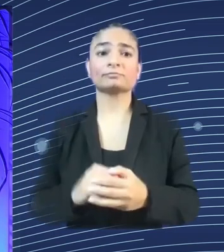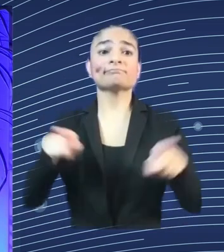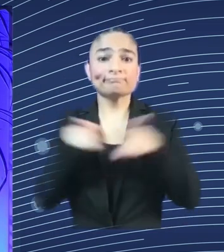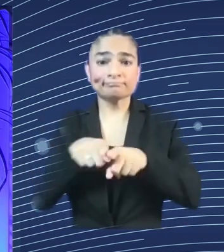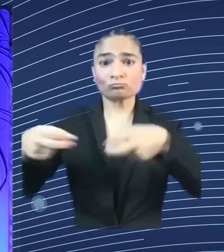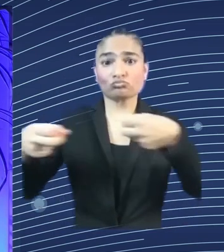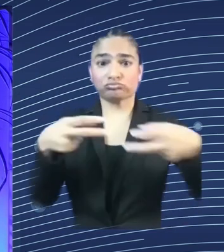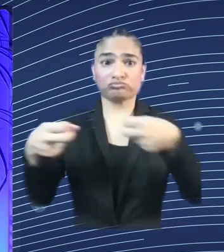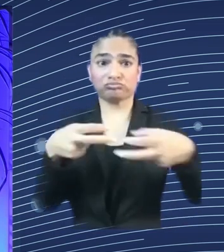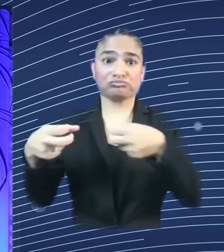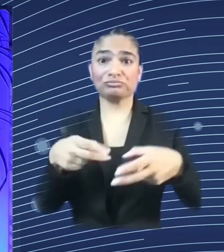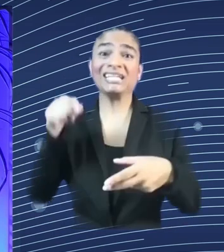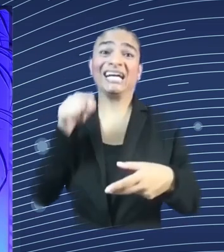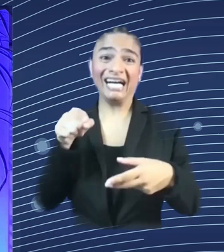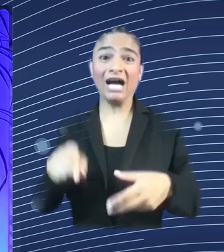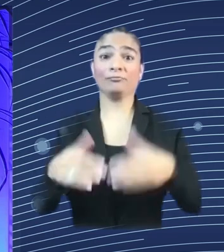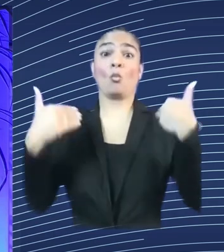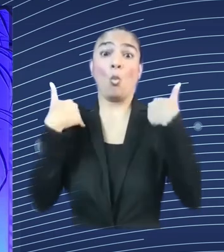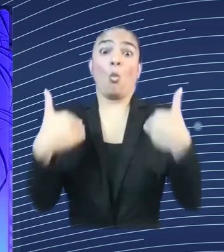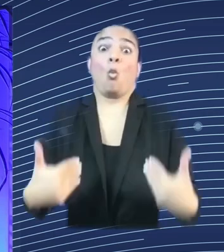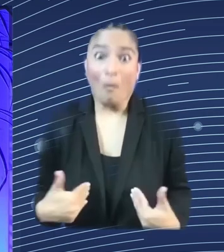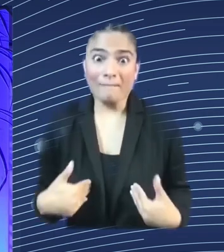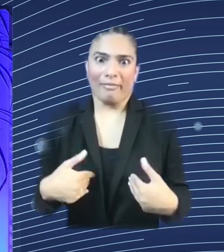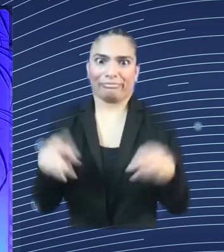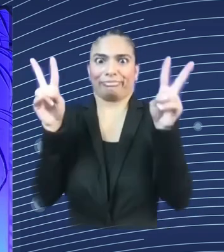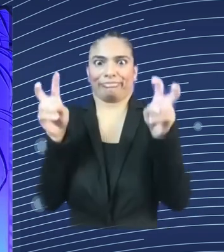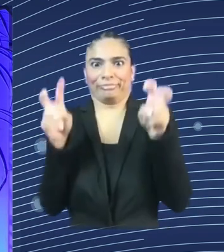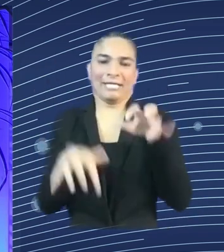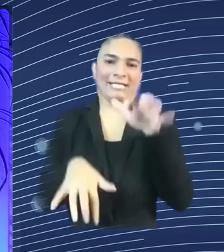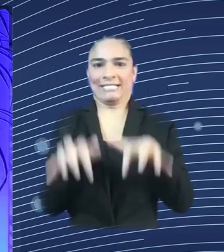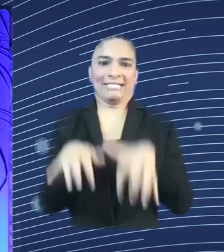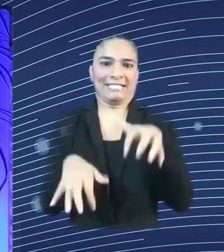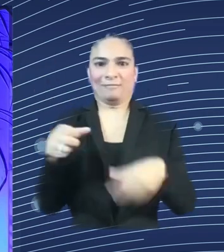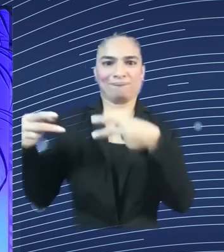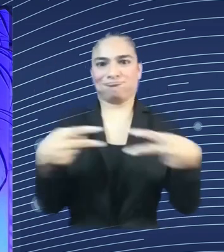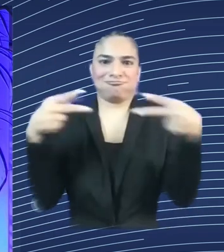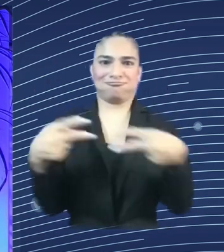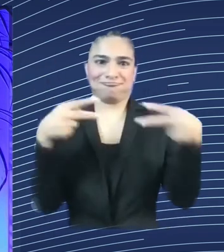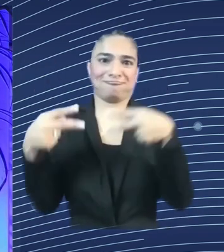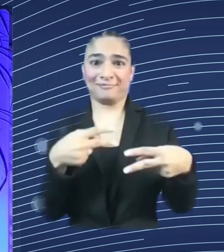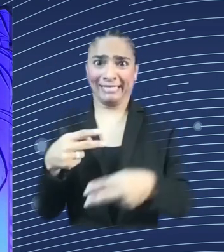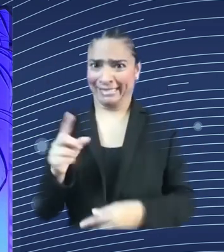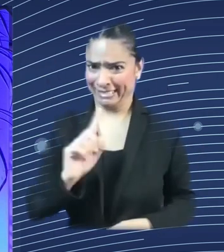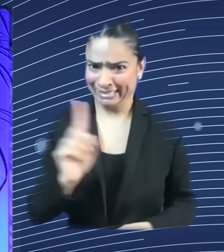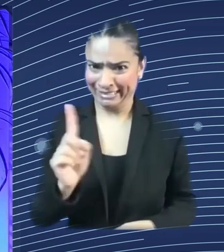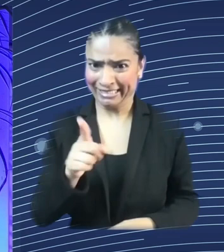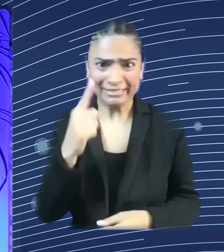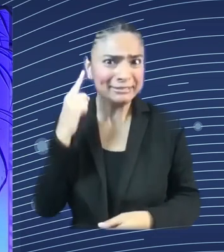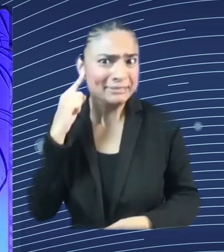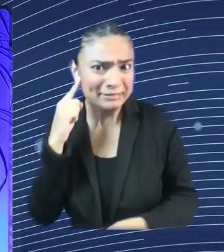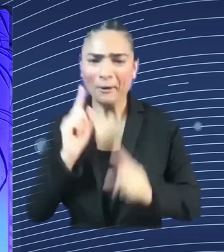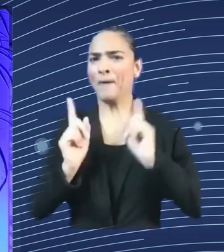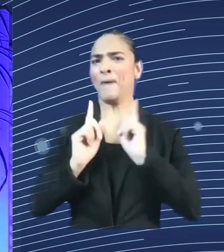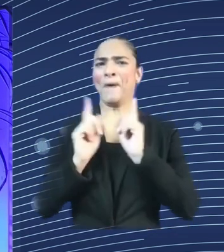And now he's saying we're not supposed to hear this. So the format of our get together is as follows. We'll have